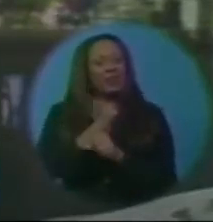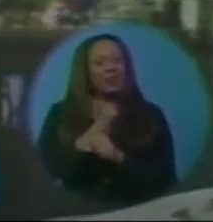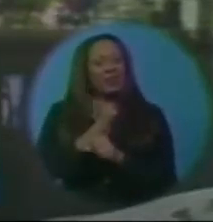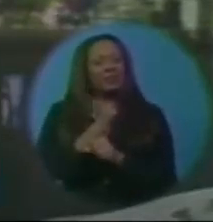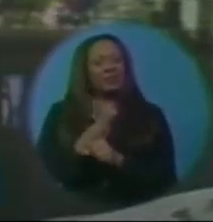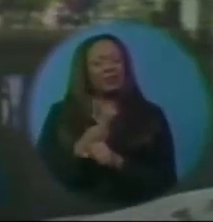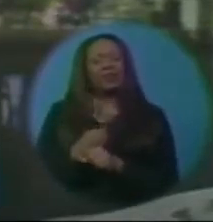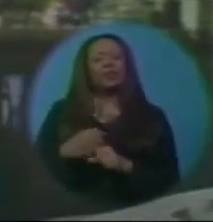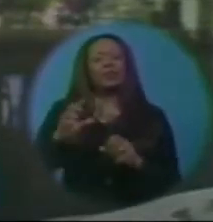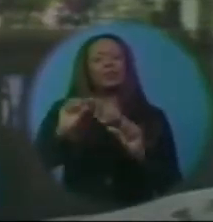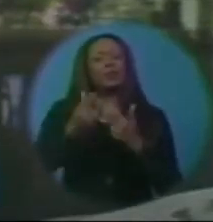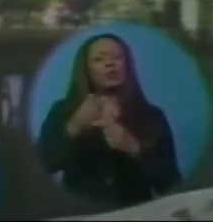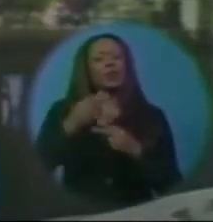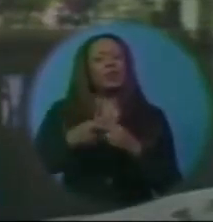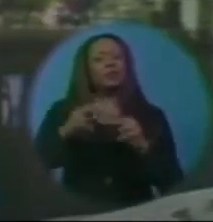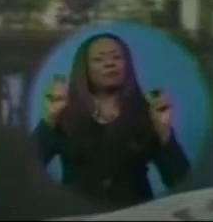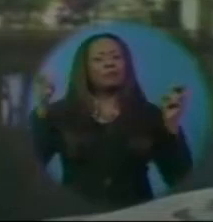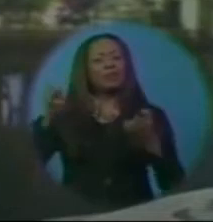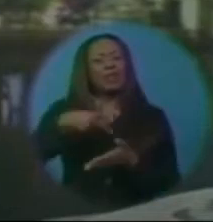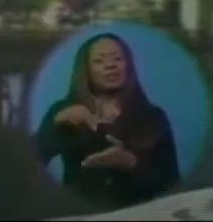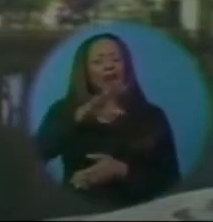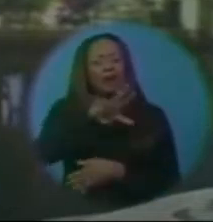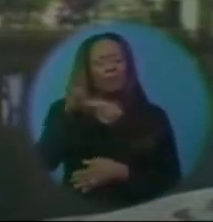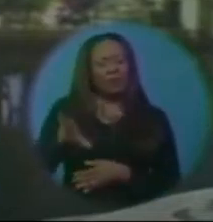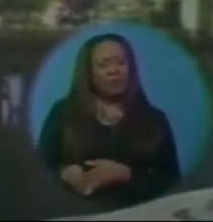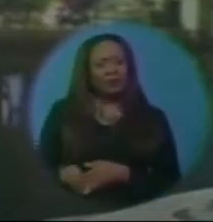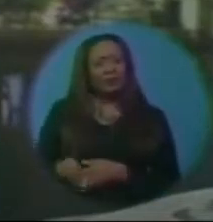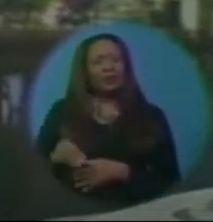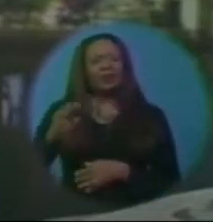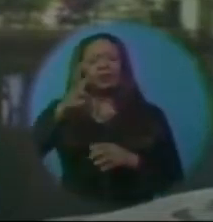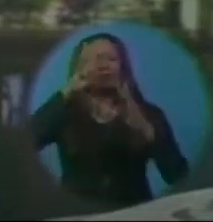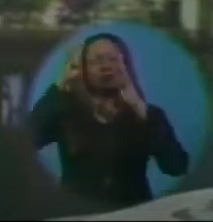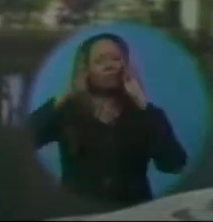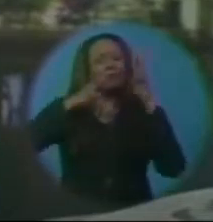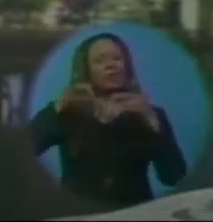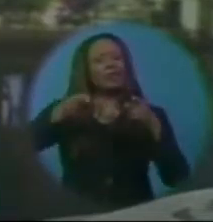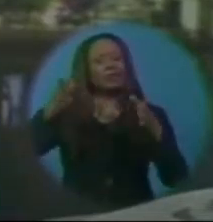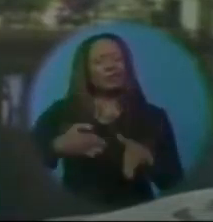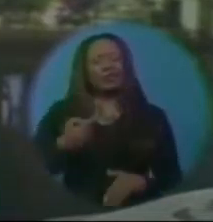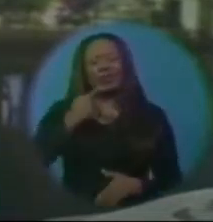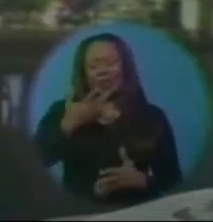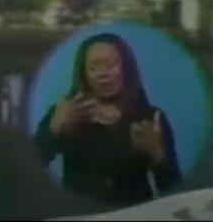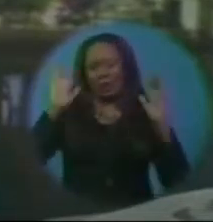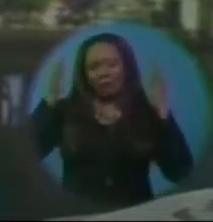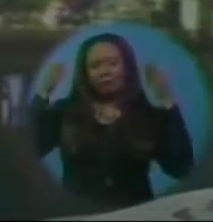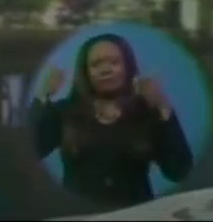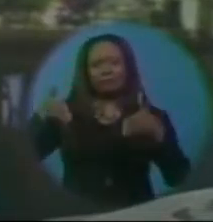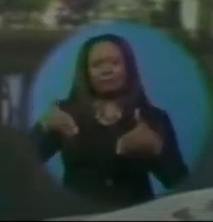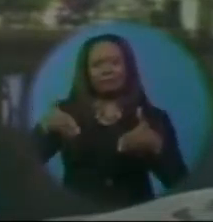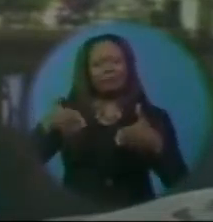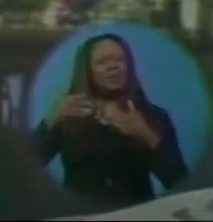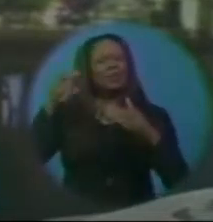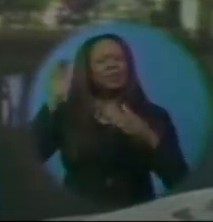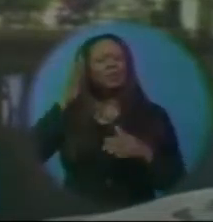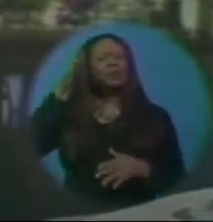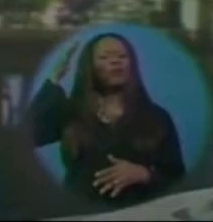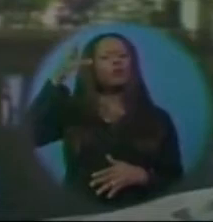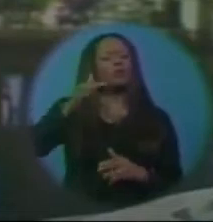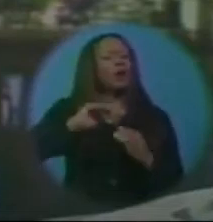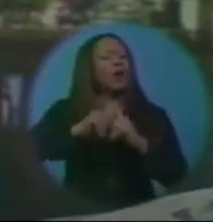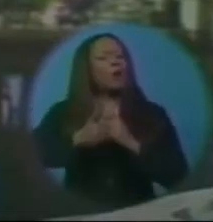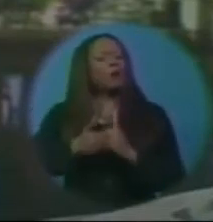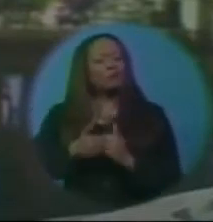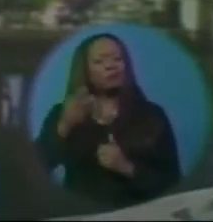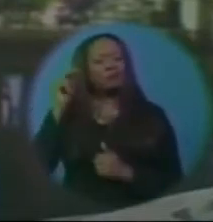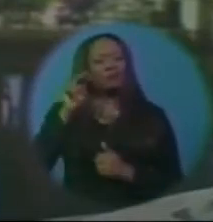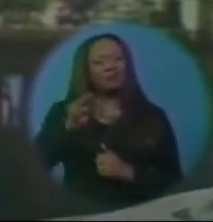other than Dance in Africa. And creative director Jennifer Seeley says the group's focus is now on the way forward. Sharika Griffith